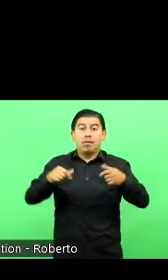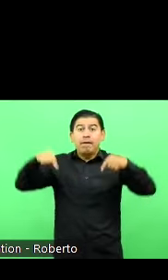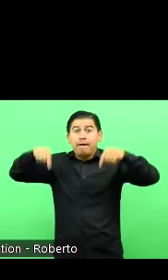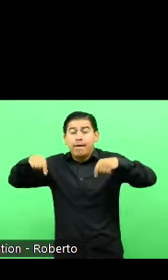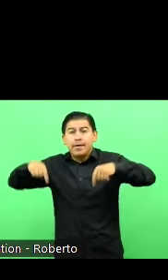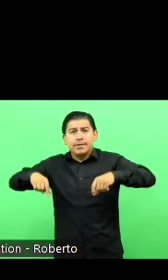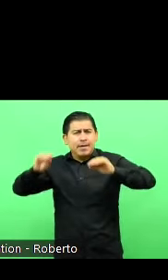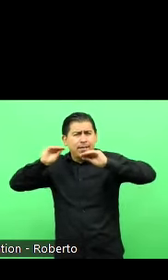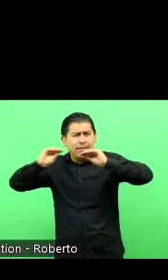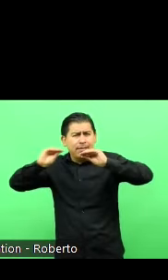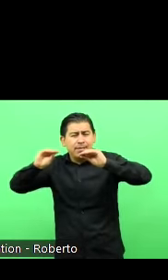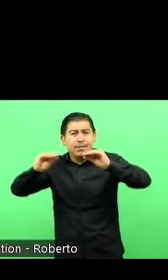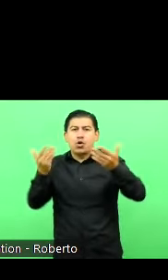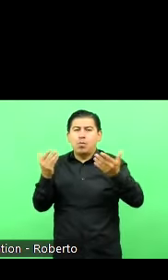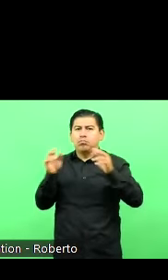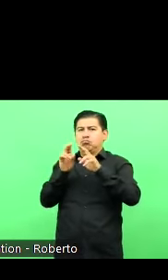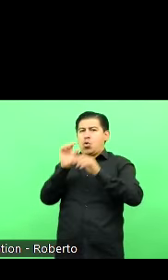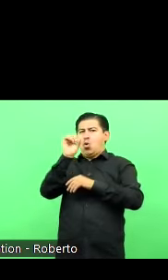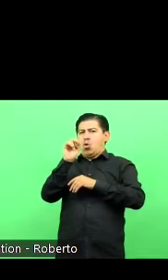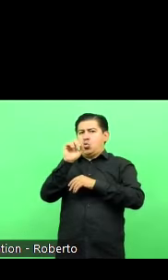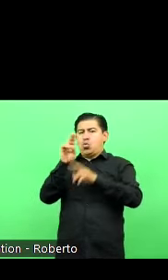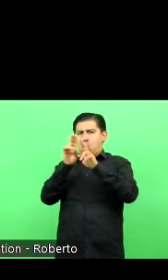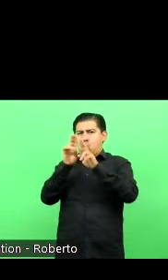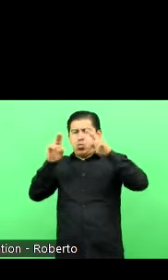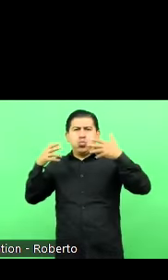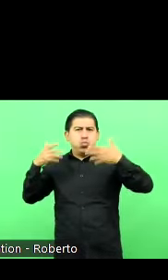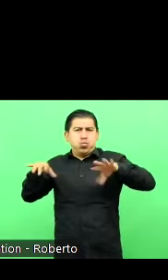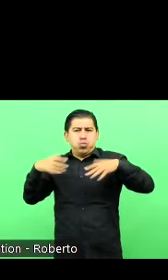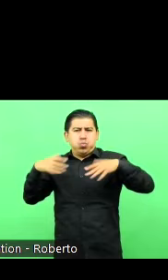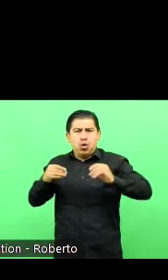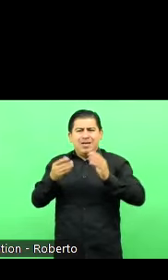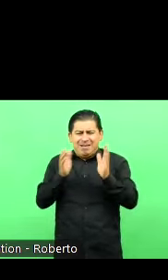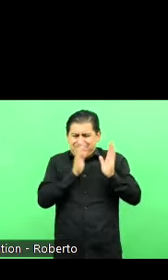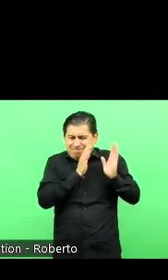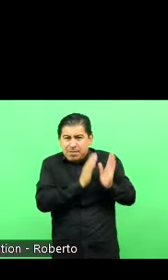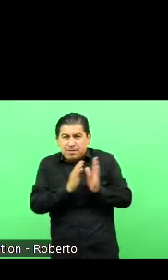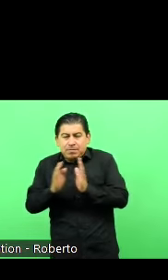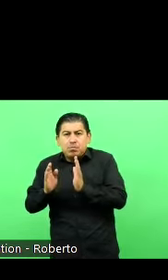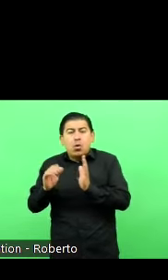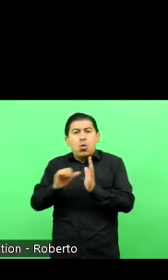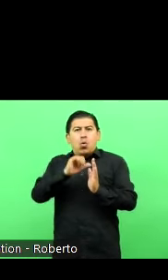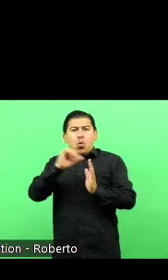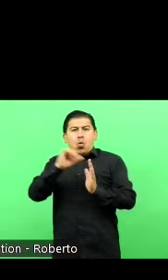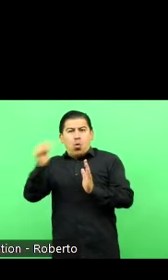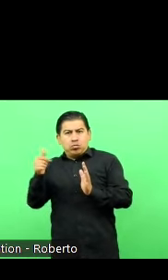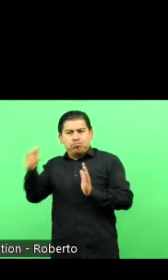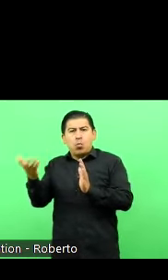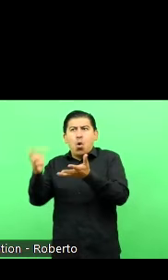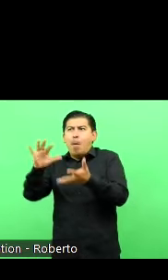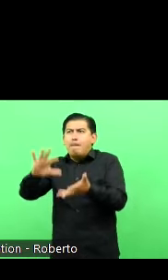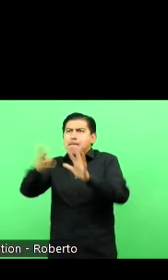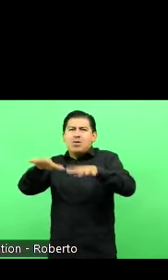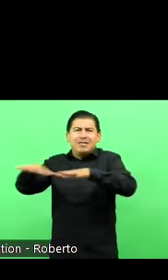for Disaster Risk Reduction, UNDRR, and the Pan-American Health Organization, PAHO, of the World